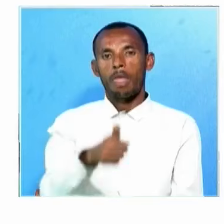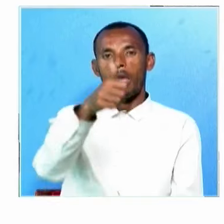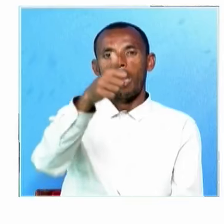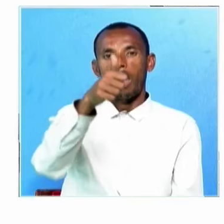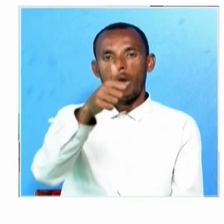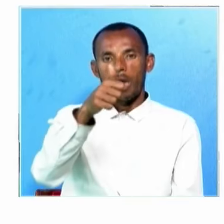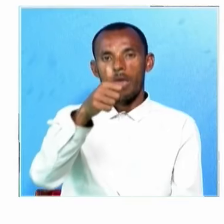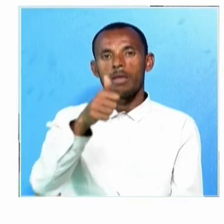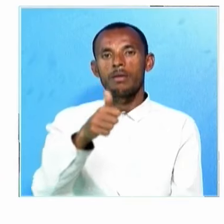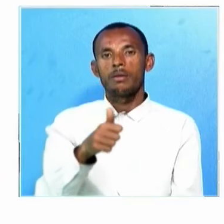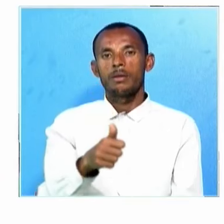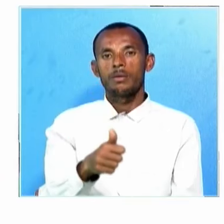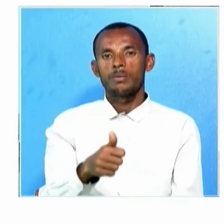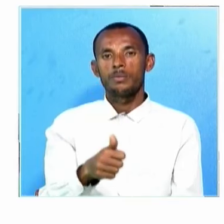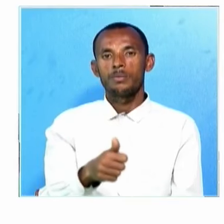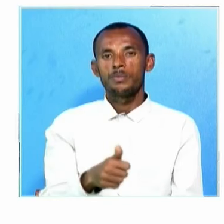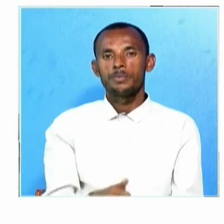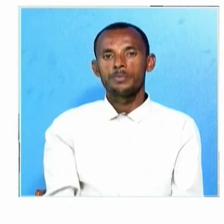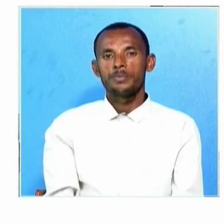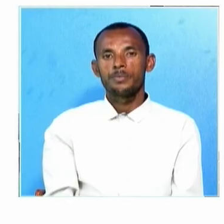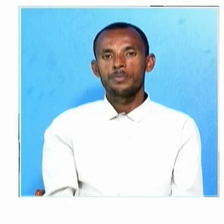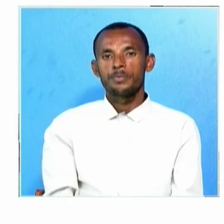A